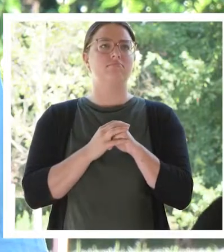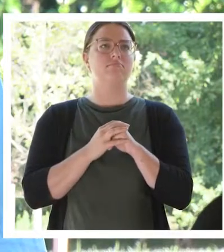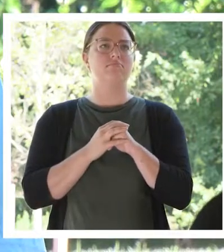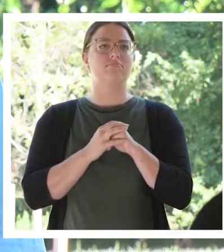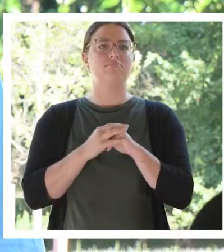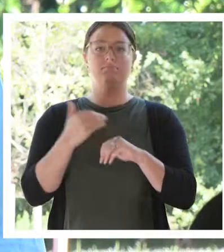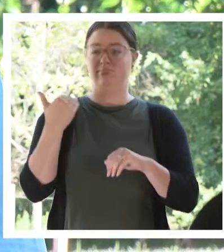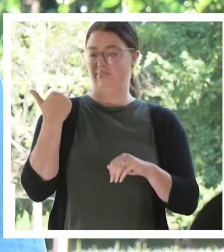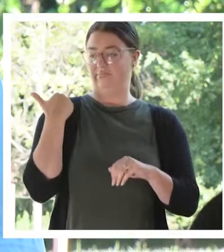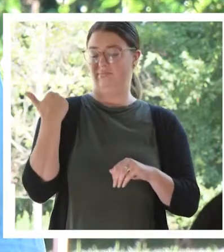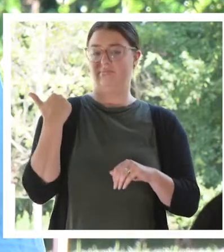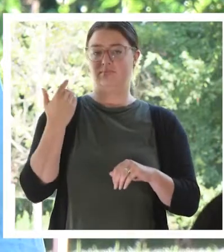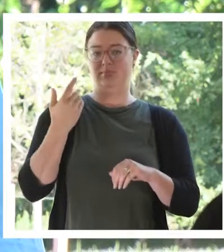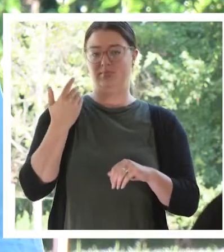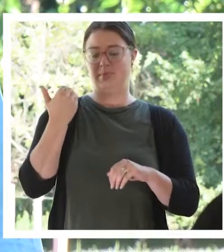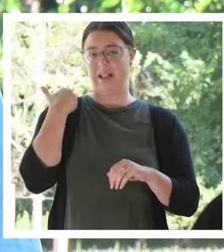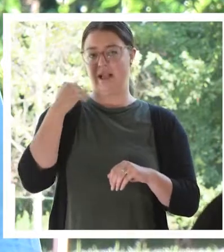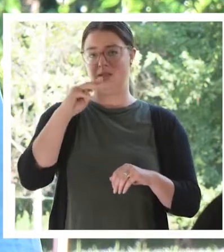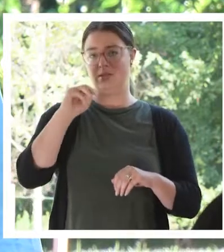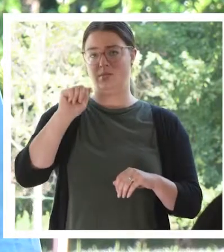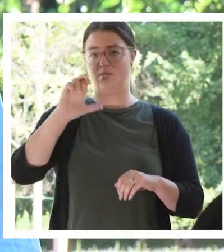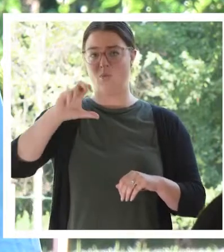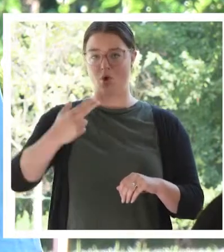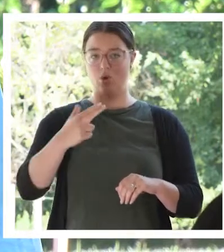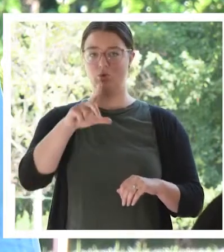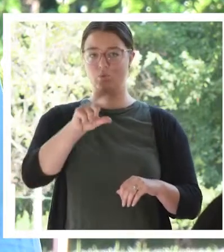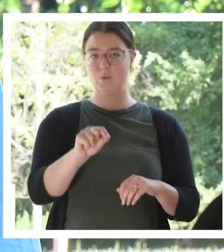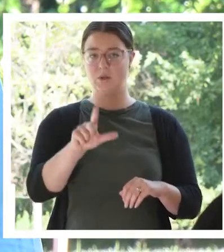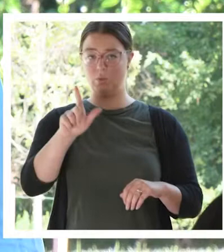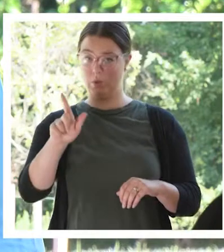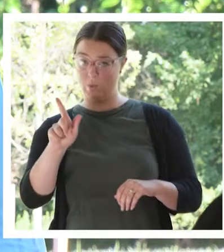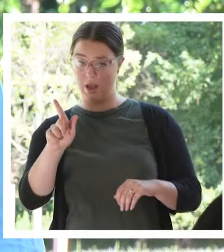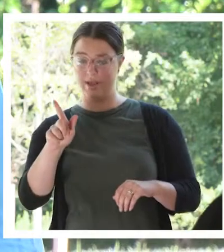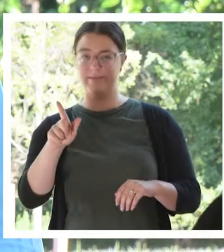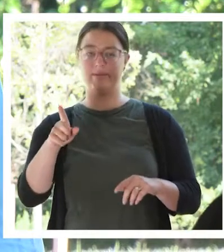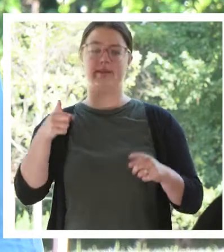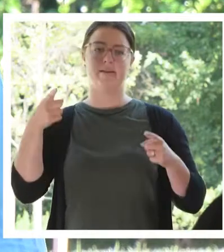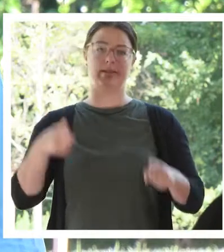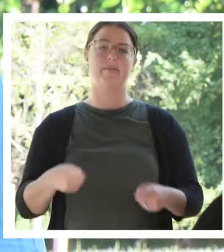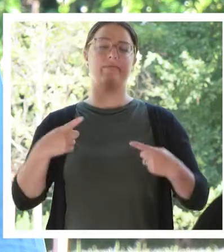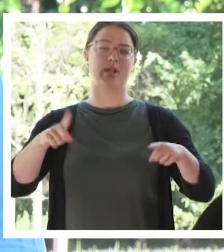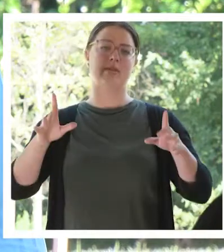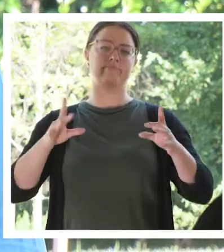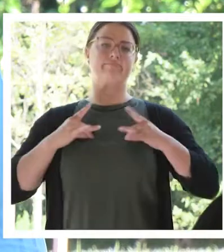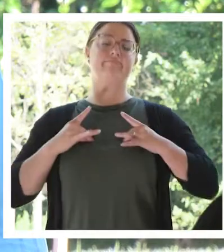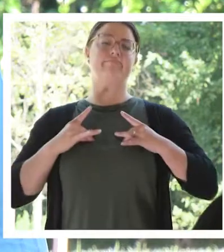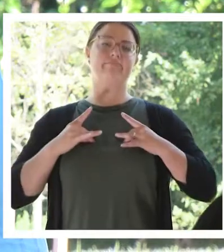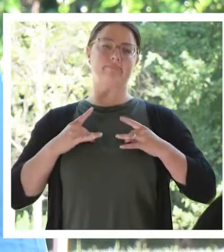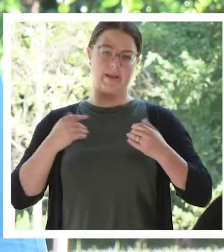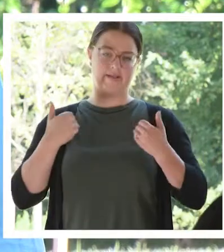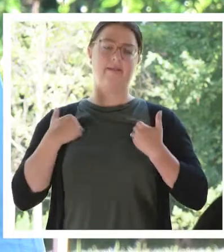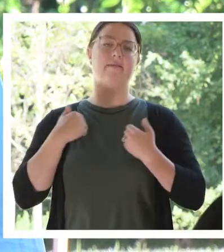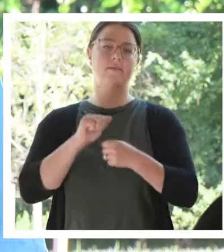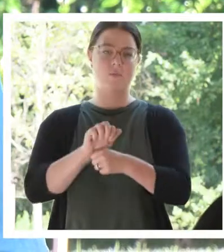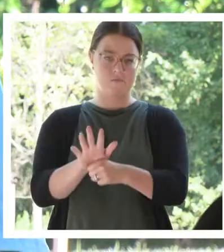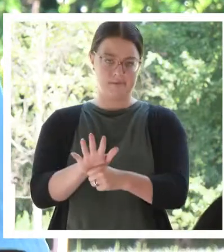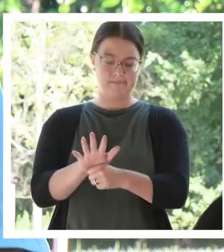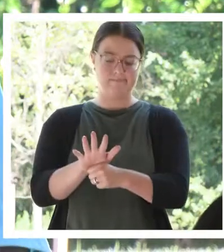last March 2021, I tested positive for COVID,